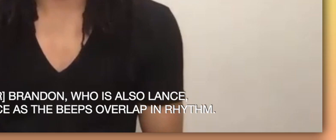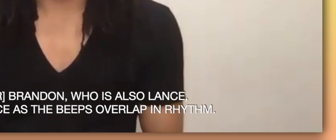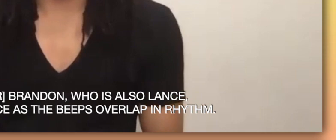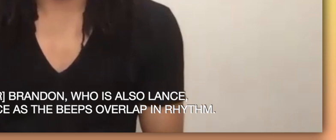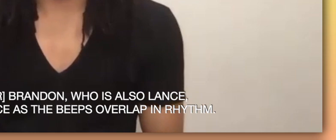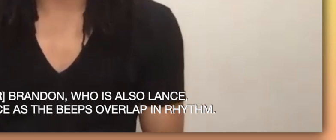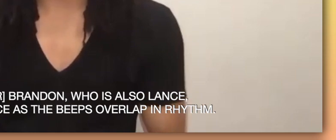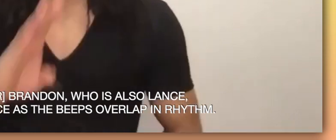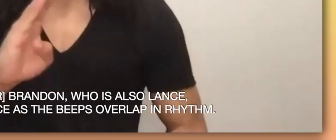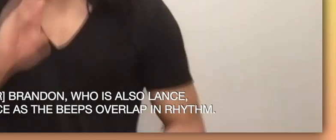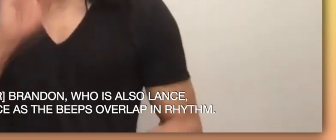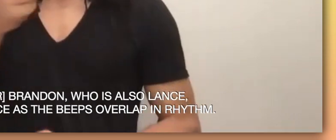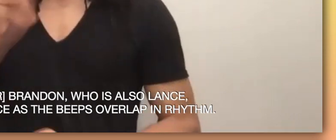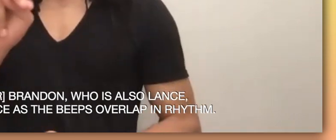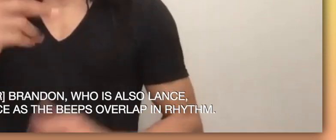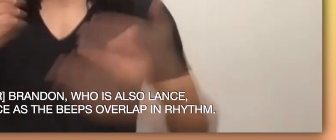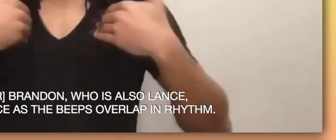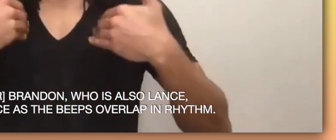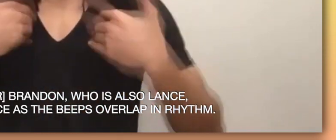Brandon, who is also Lance,